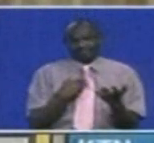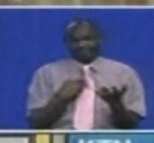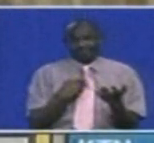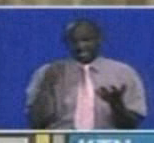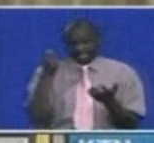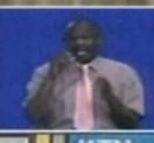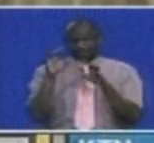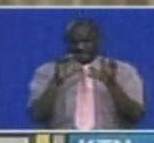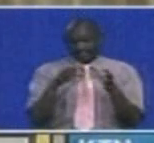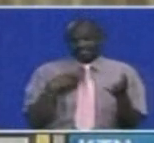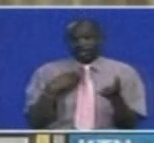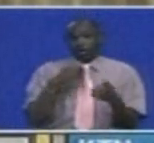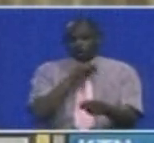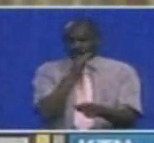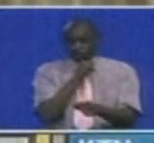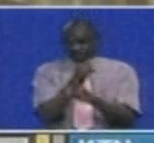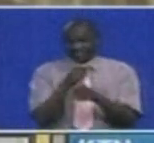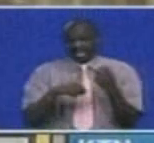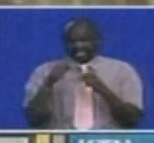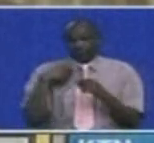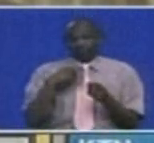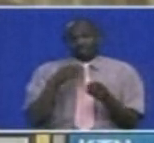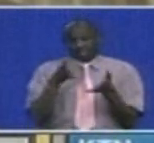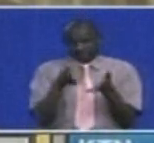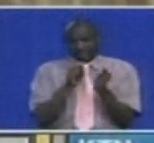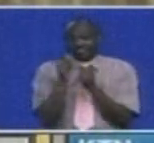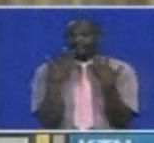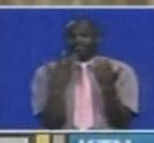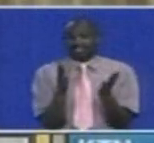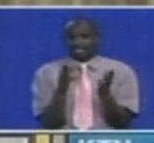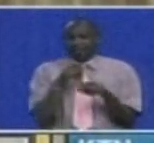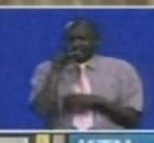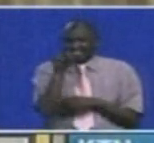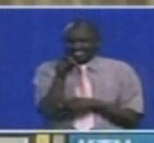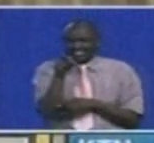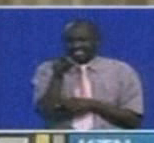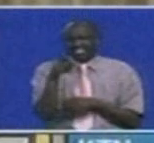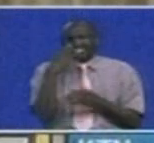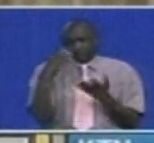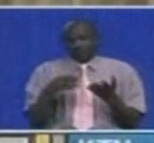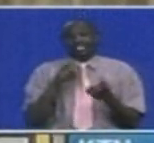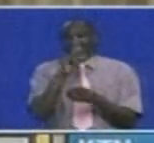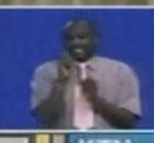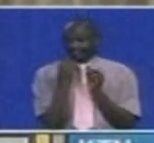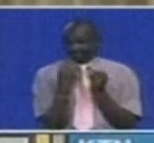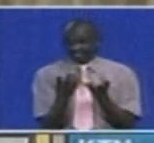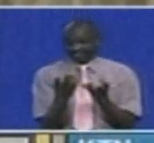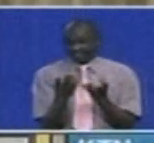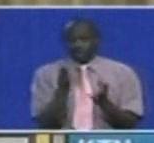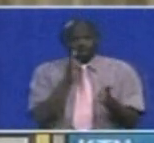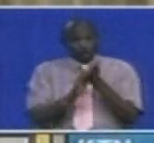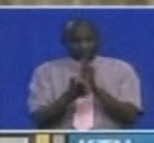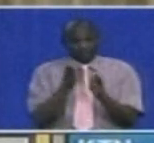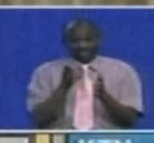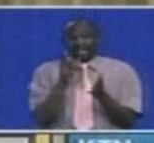Kenya Markets Authority Act was passed not very long time ago. But those instruments have not been tested. So because nobody has used